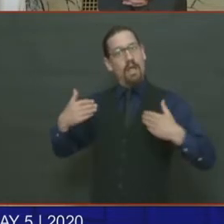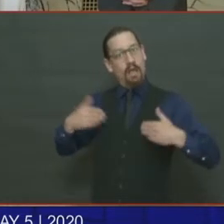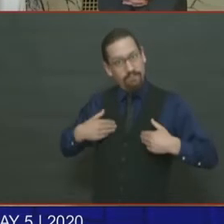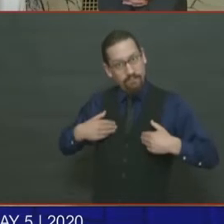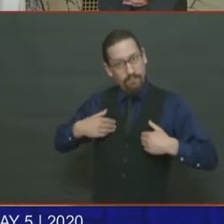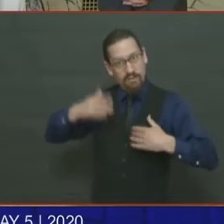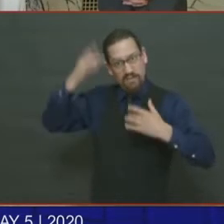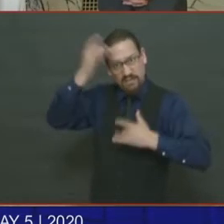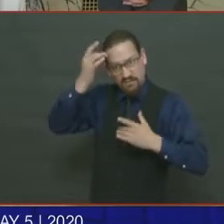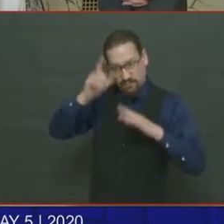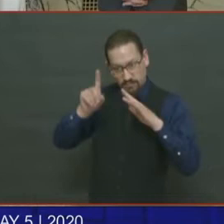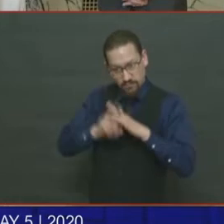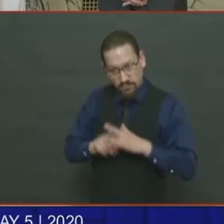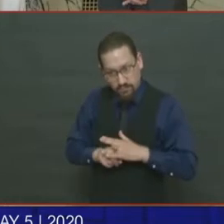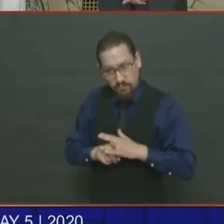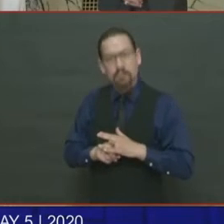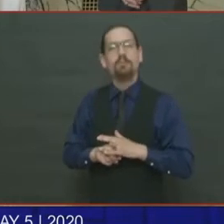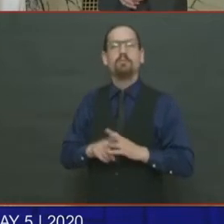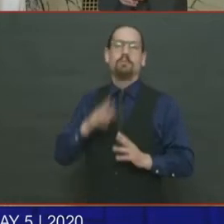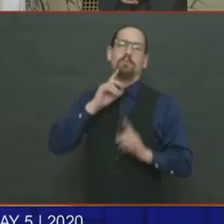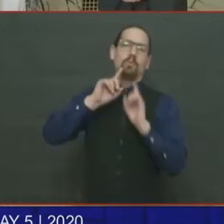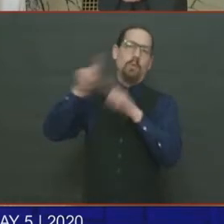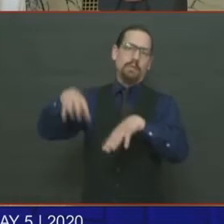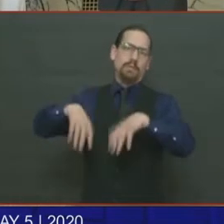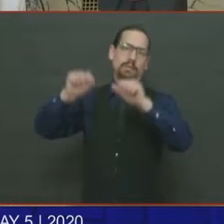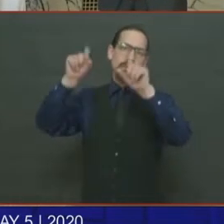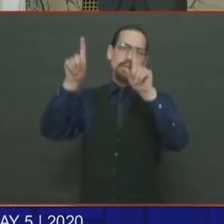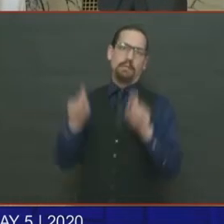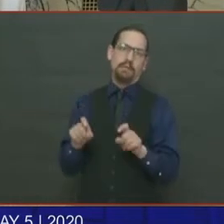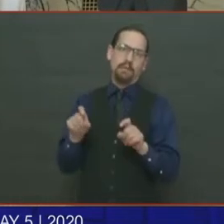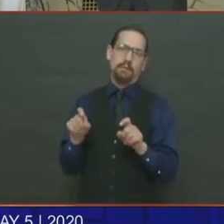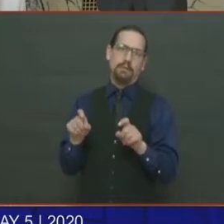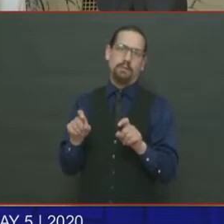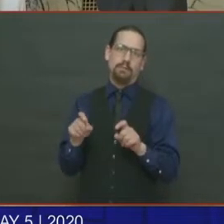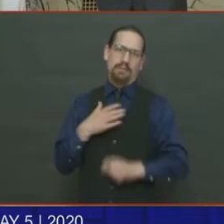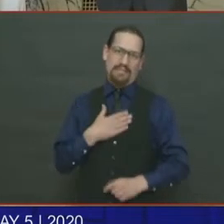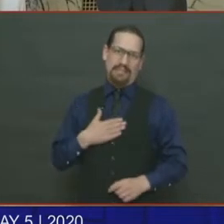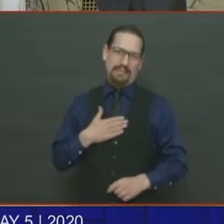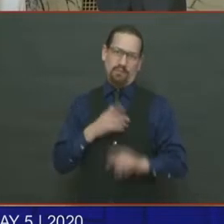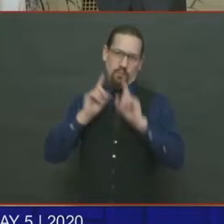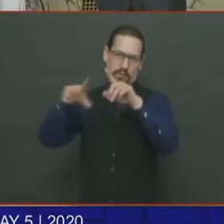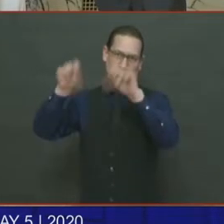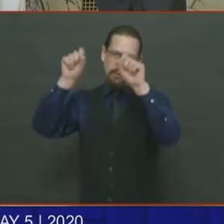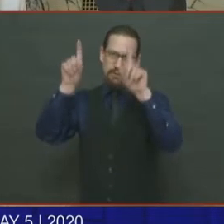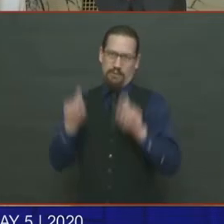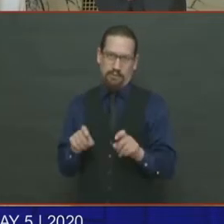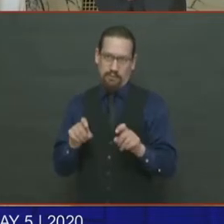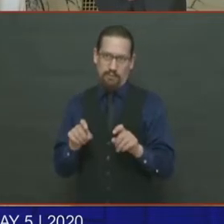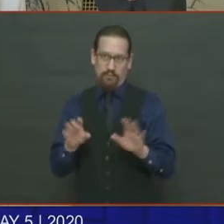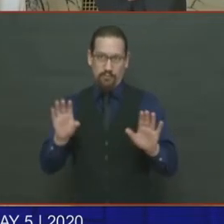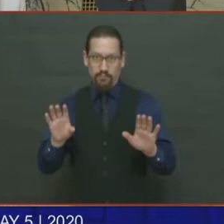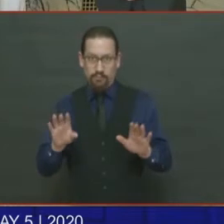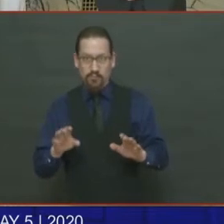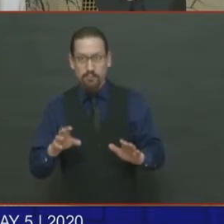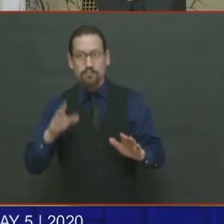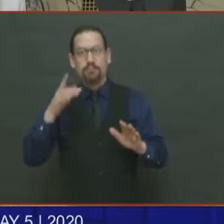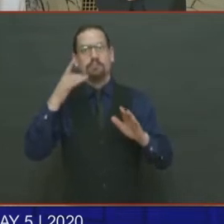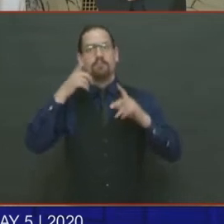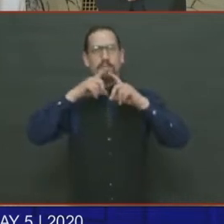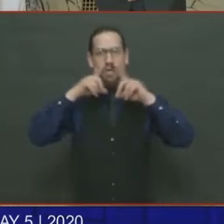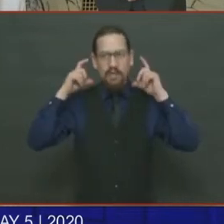it does not mean that you have symptoms and it's still safe for you to go out. I want to make sure that that message is